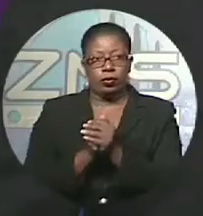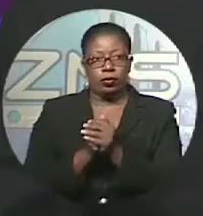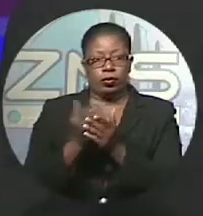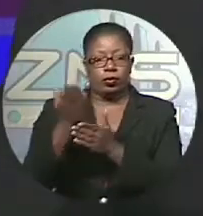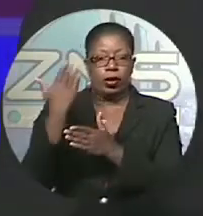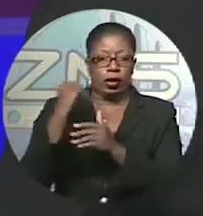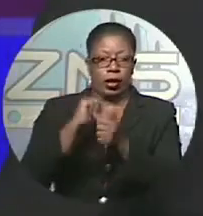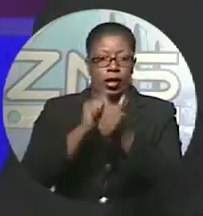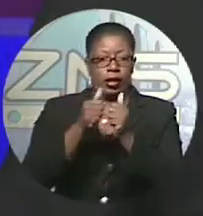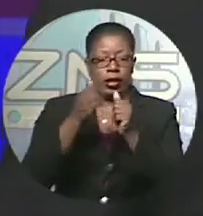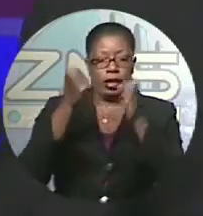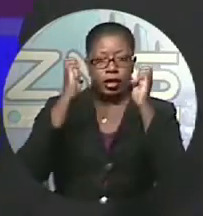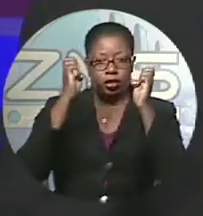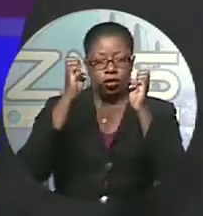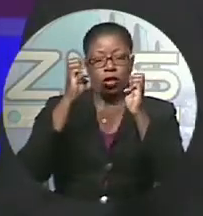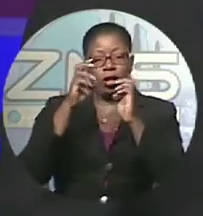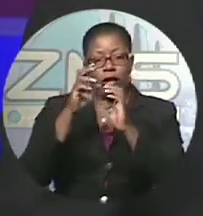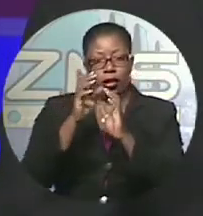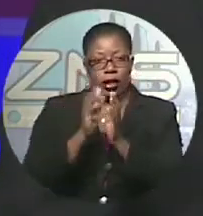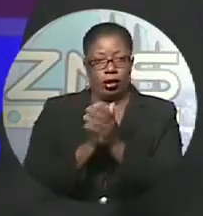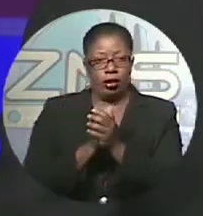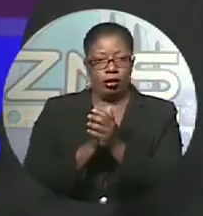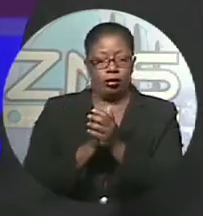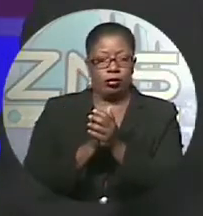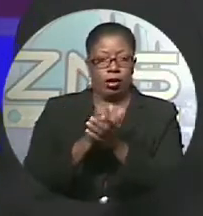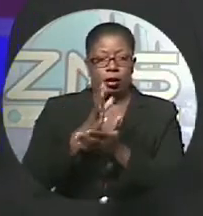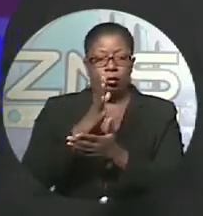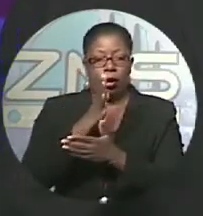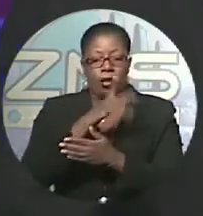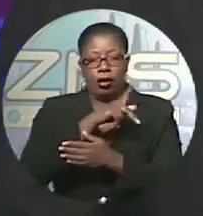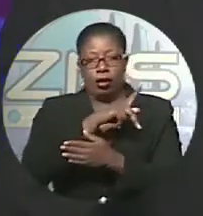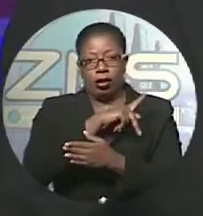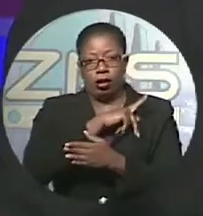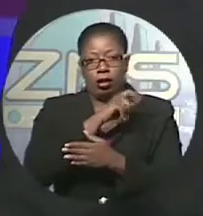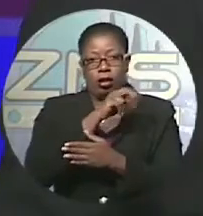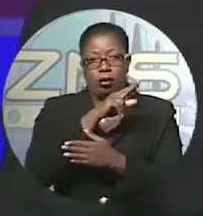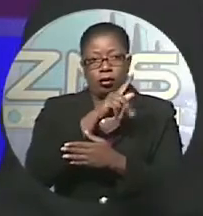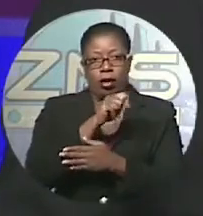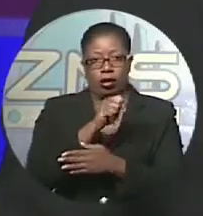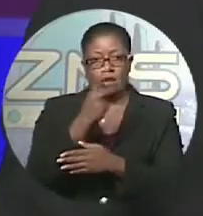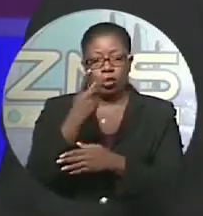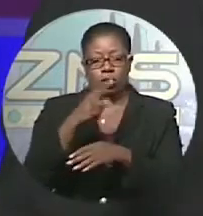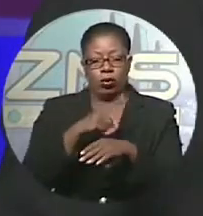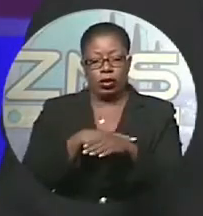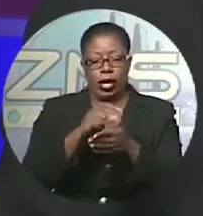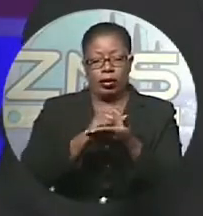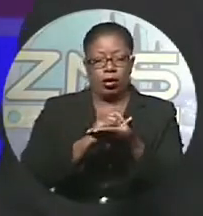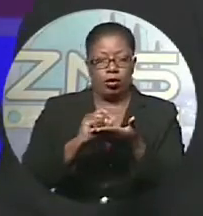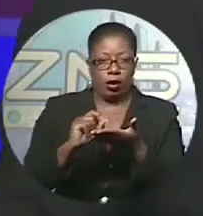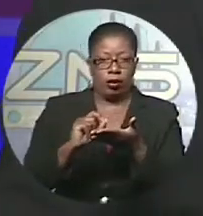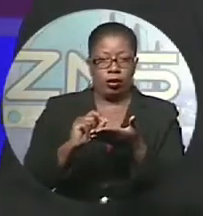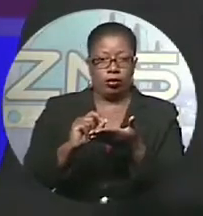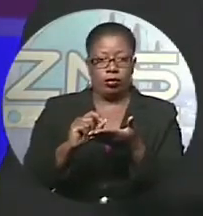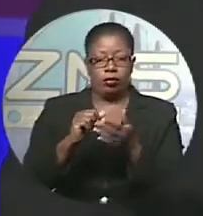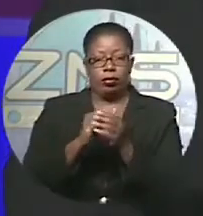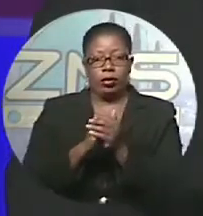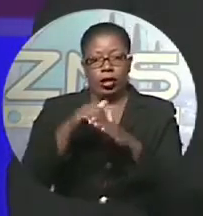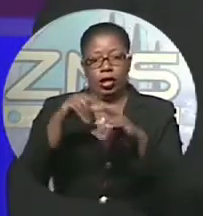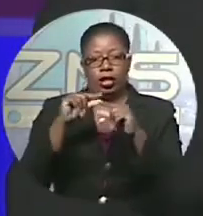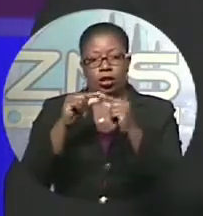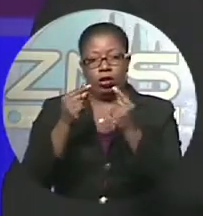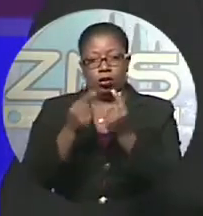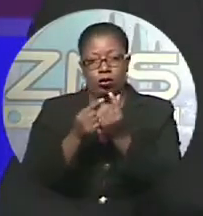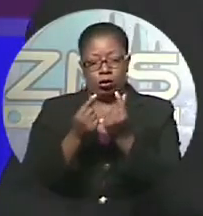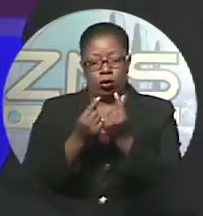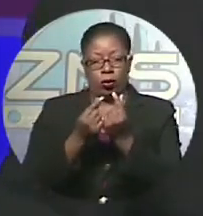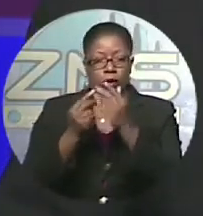Former athlete, educator, and deputy prime minister, Cynthia Mother Pratt is now a two-time author. In front of an intimate group at the British Colonial Hilton